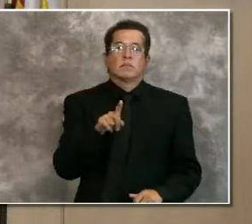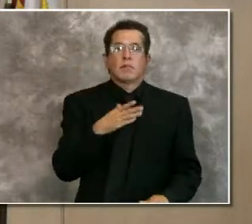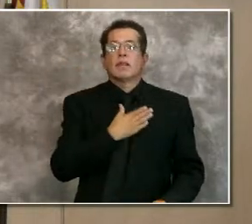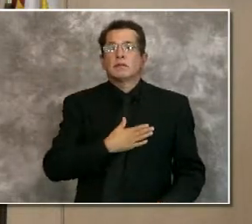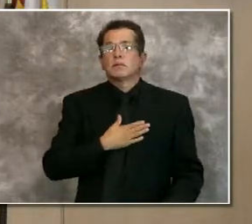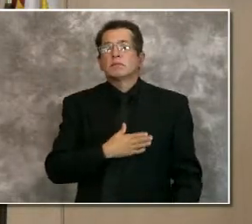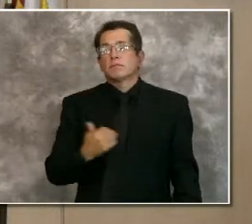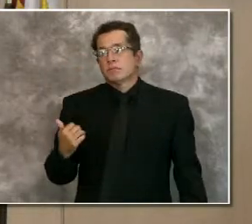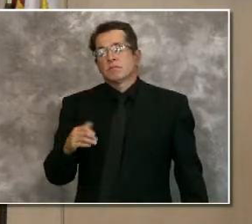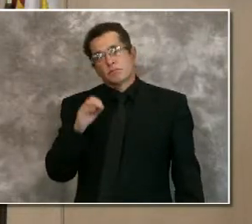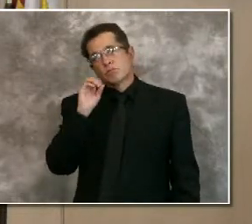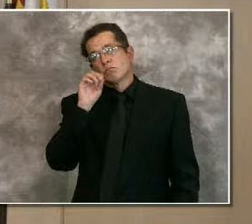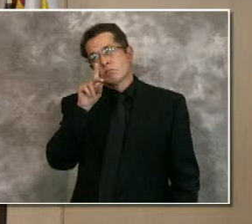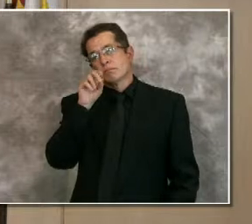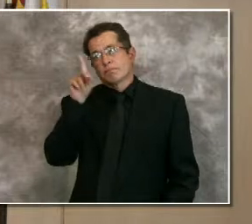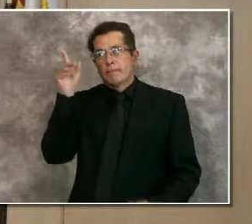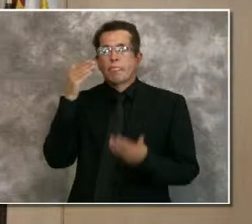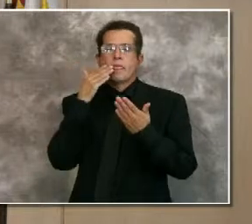Thank you.